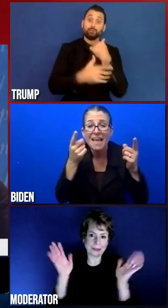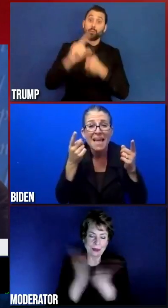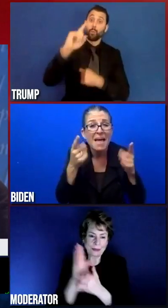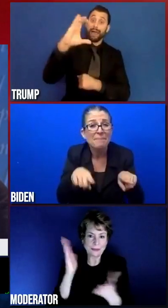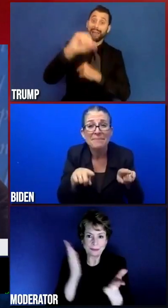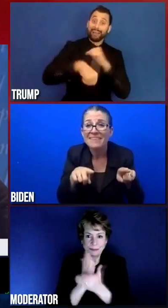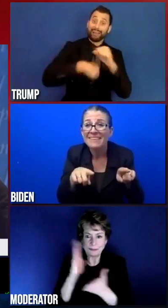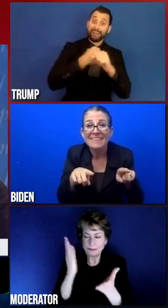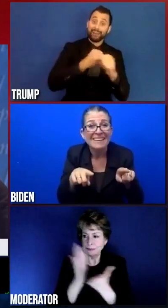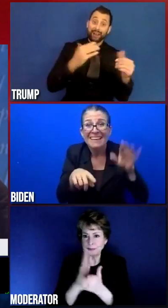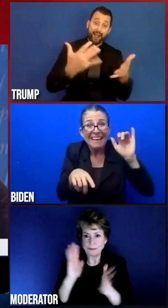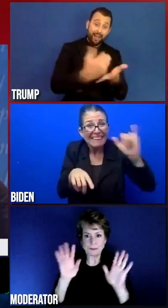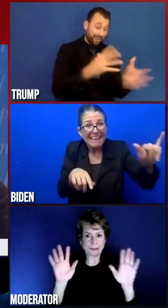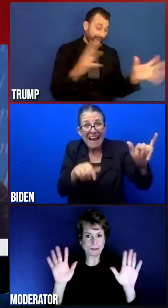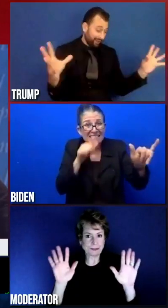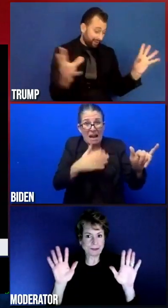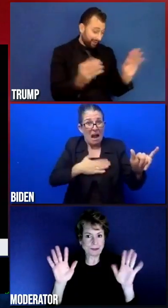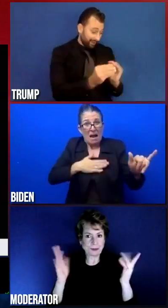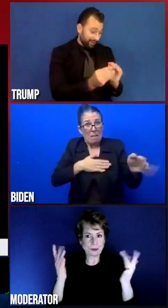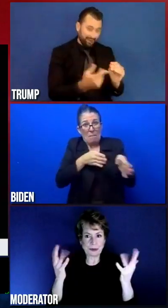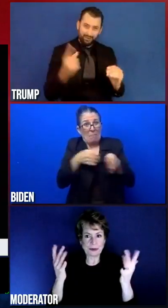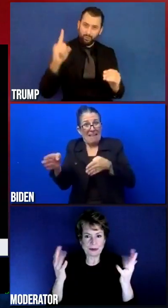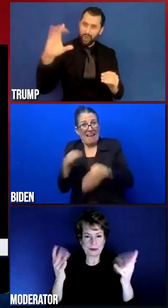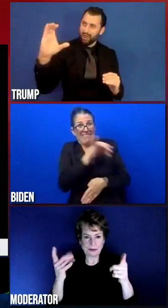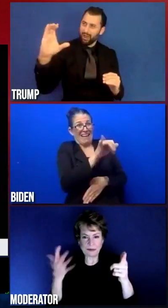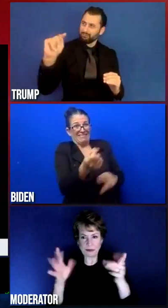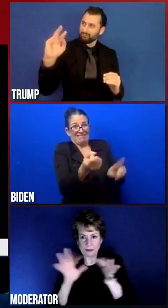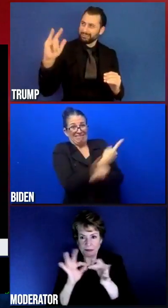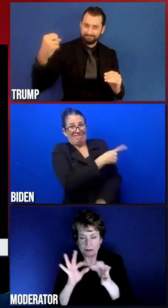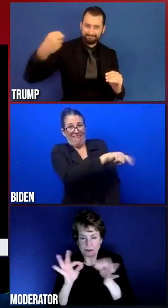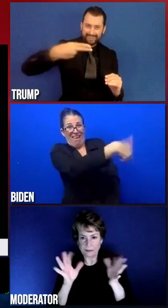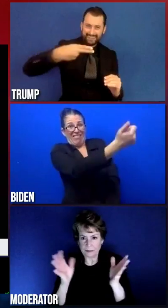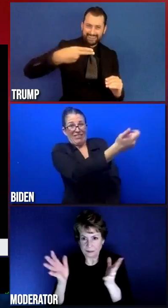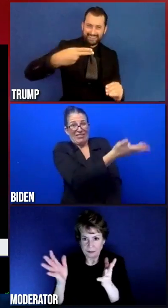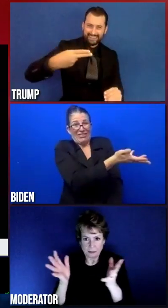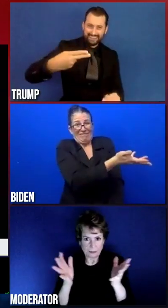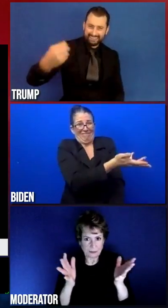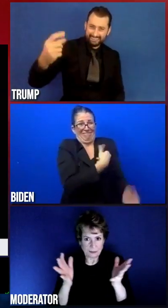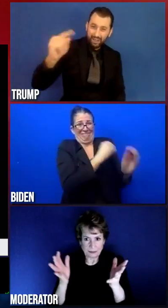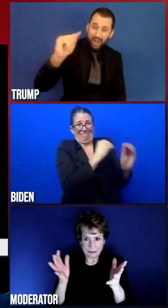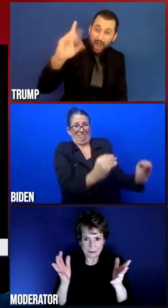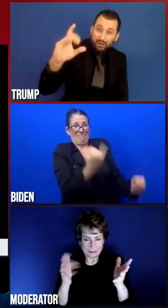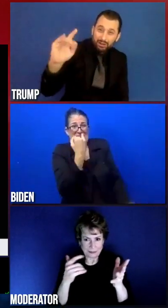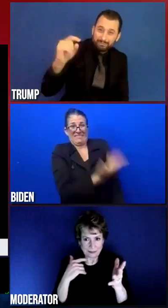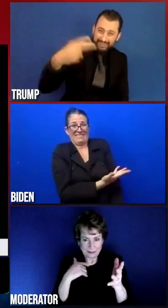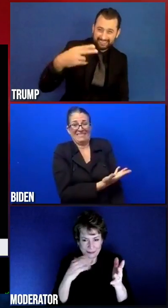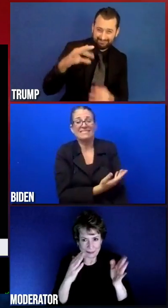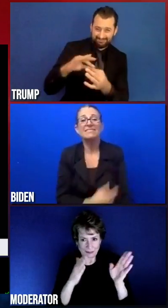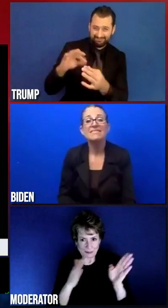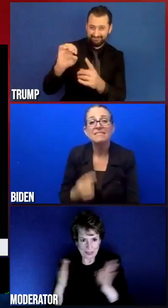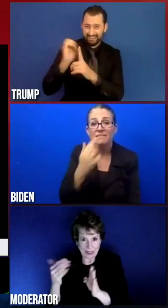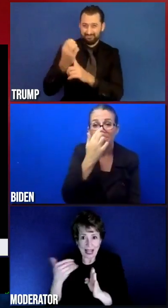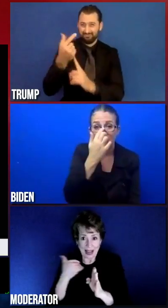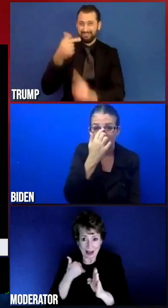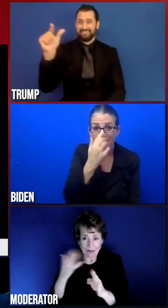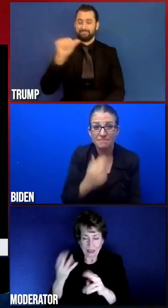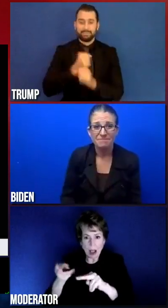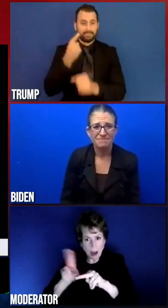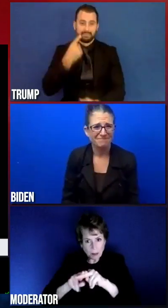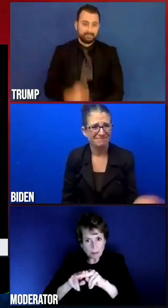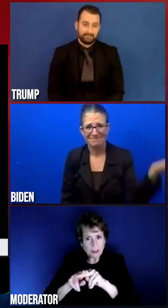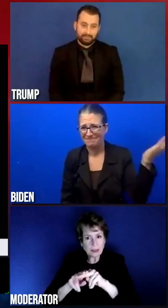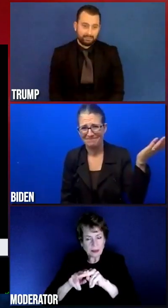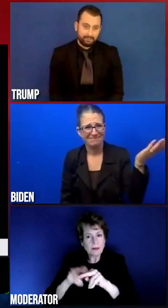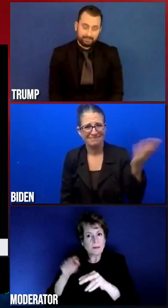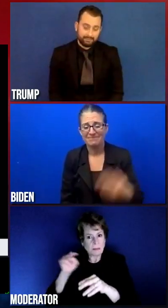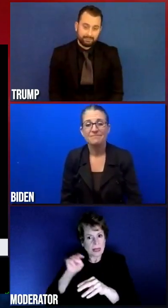wait a minute, sir. I actually have studied your plan, and it includes upgrading 4 million buildings, weatherizing 2 million